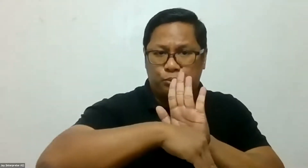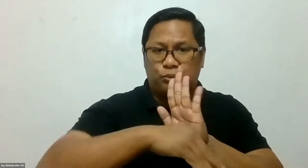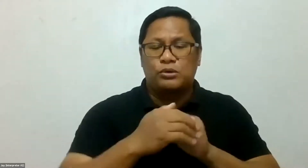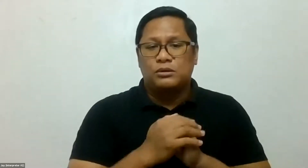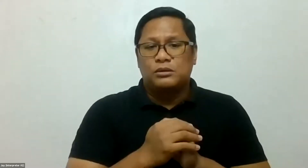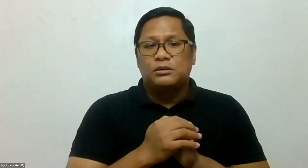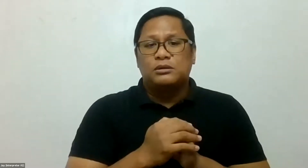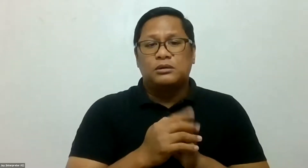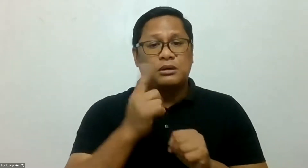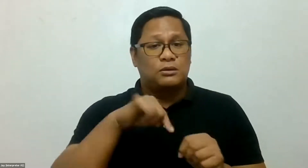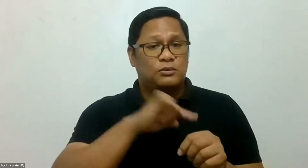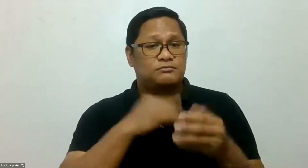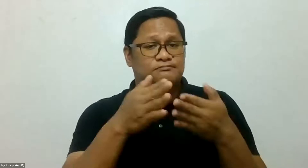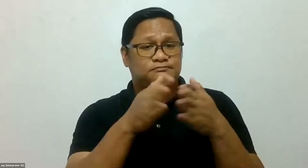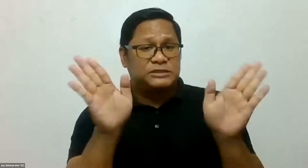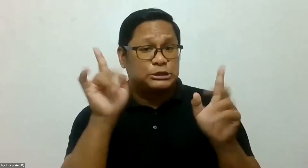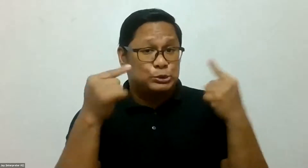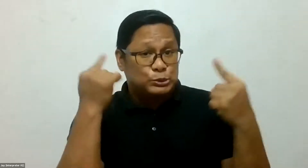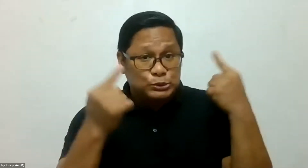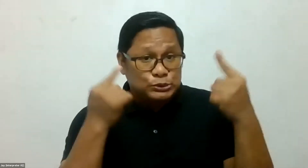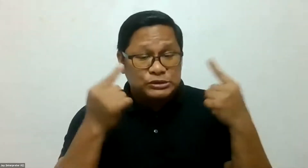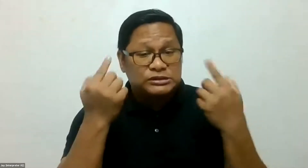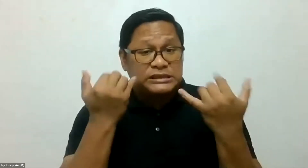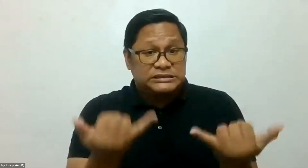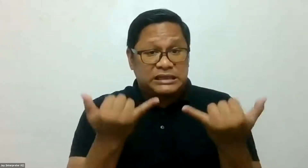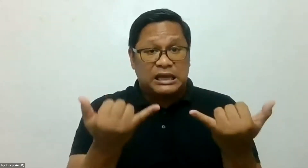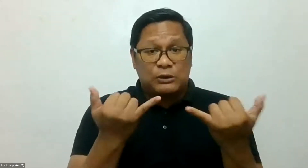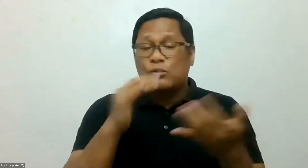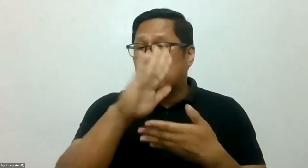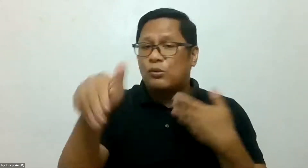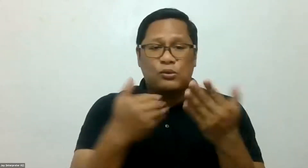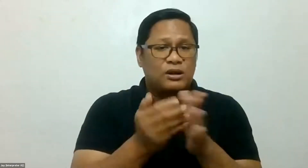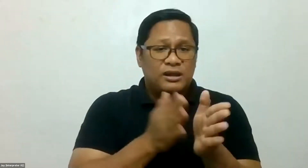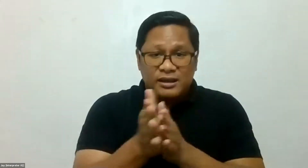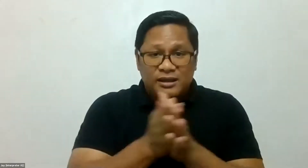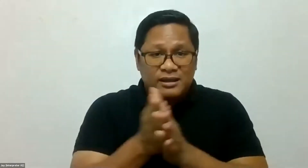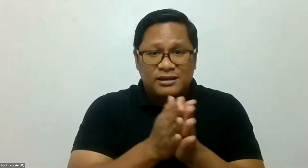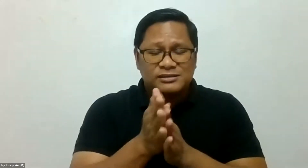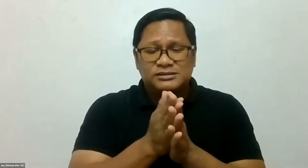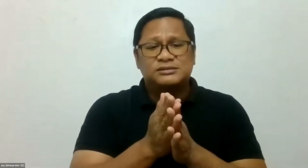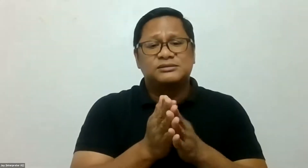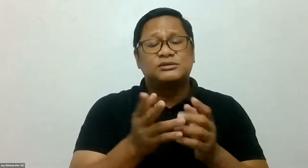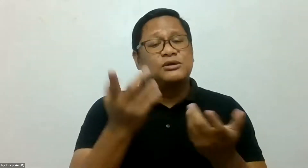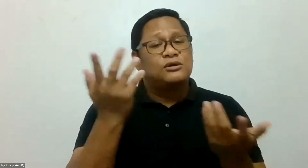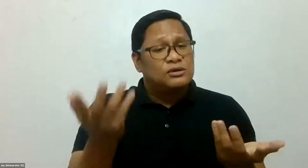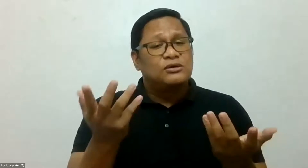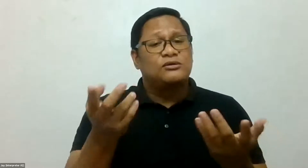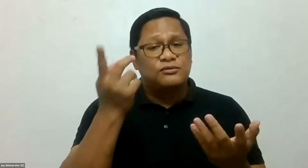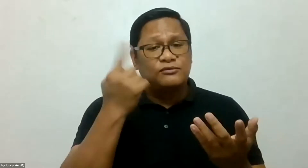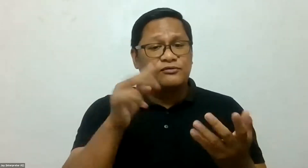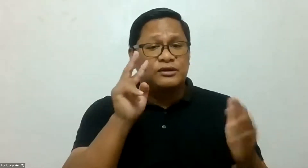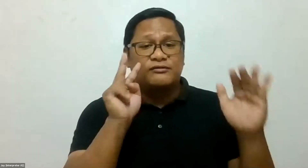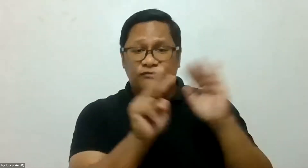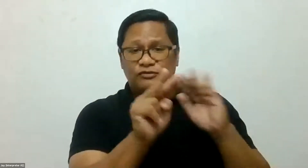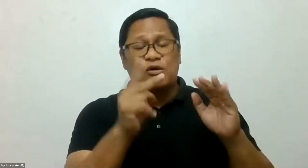So our biggest concern is that right now, all of the efforts and very laudable efforts for the new or the